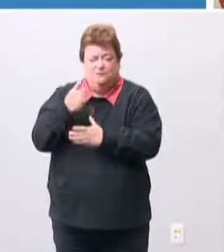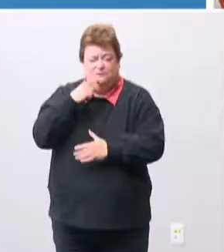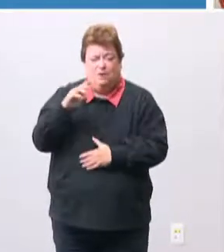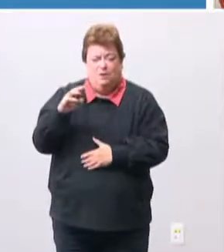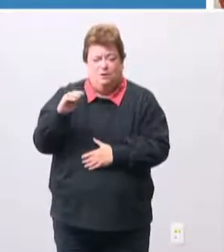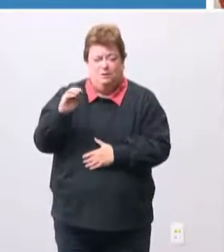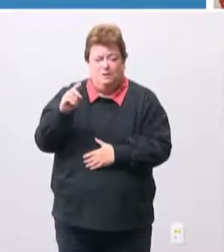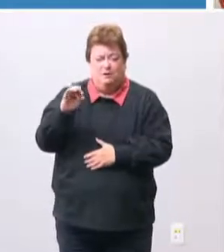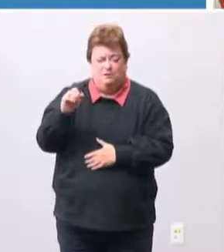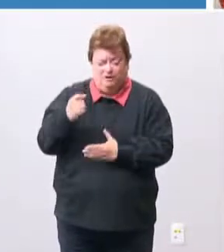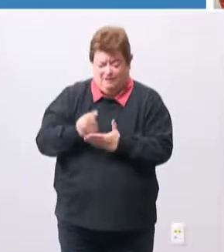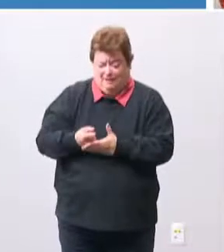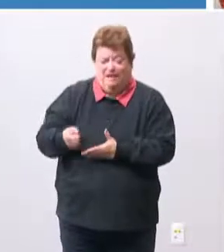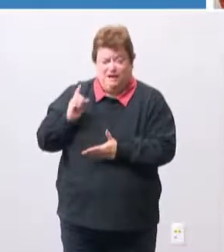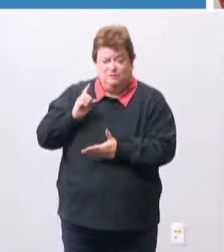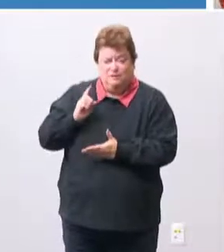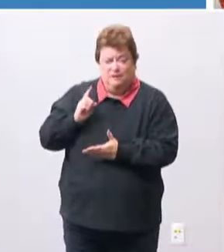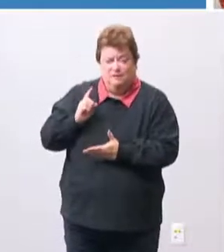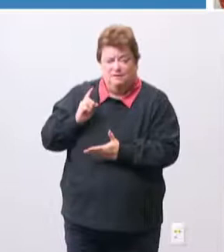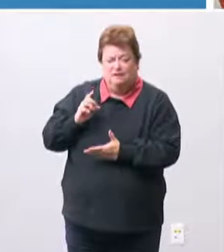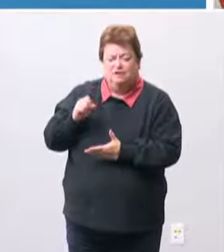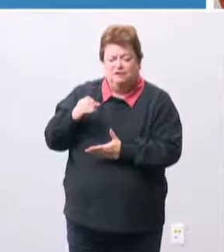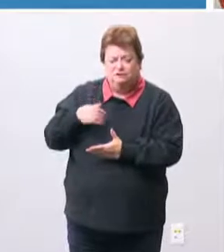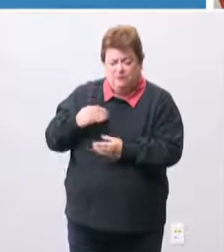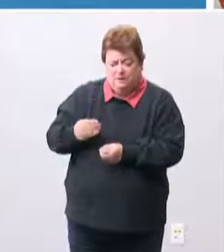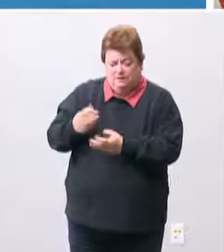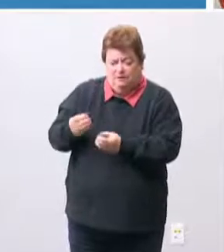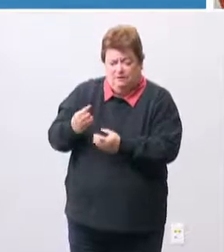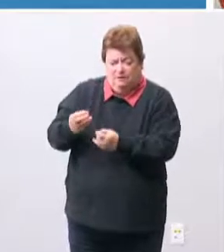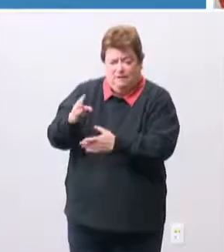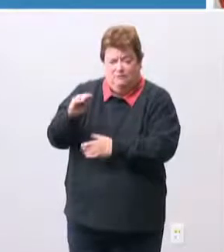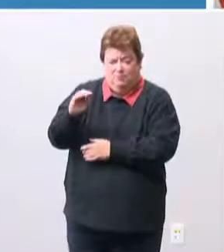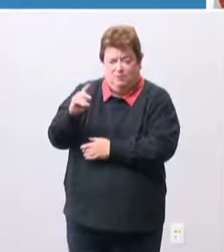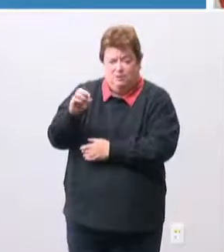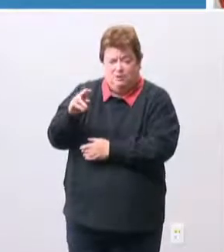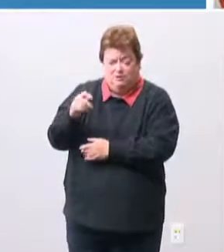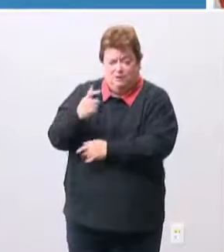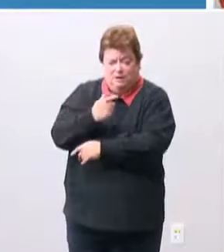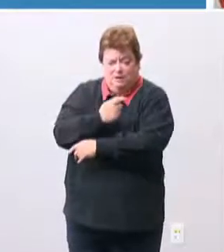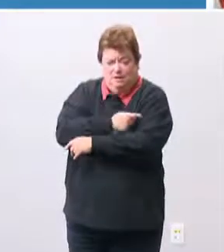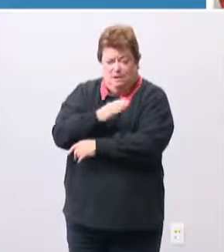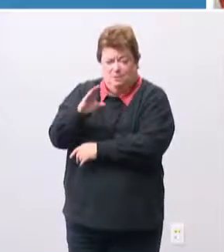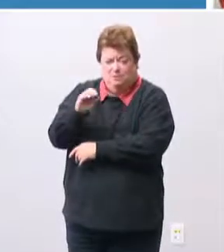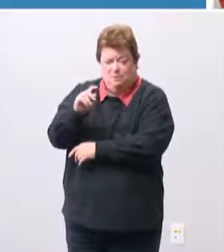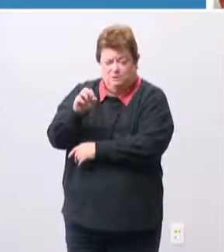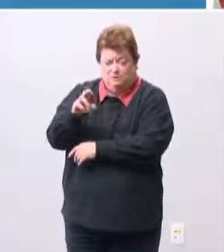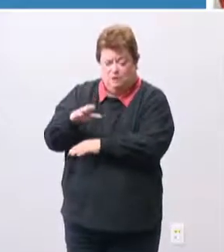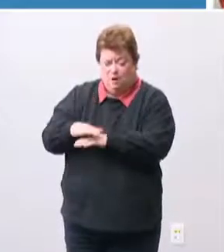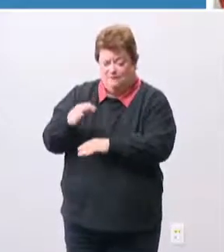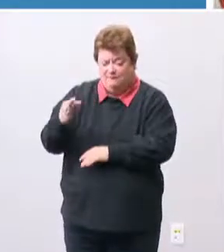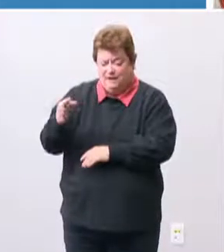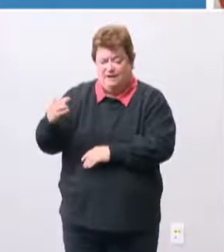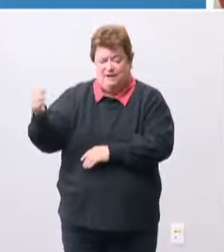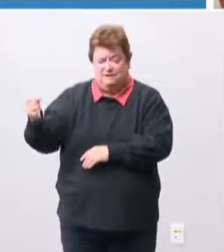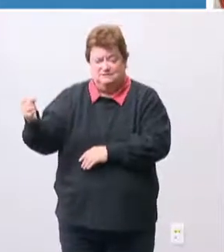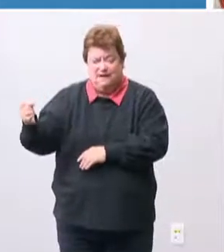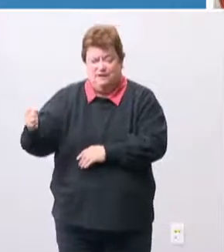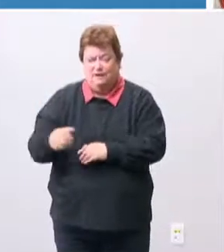last week, so we started providing the boosters on Friday and